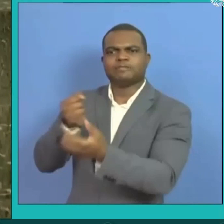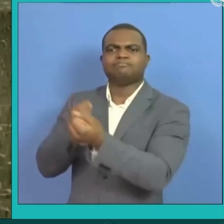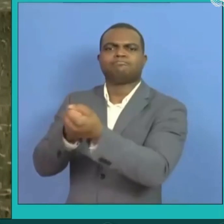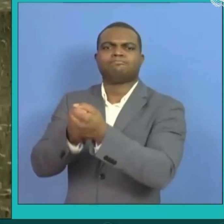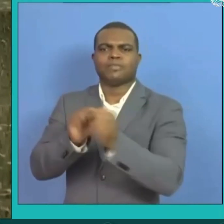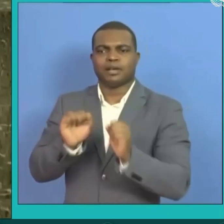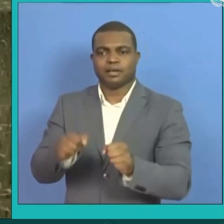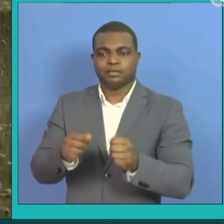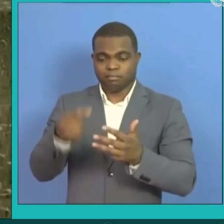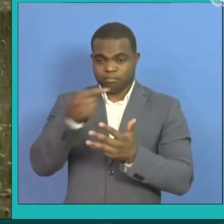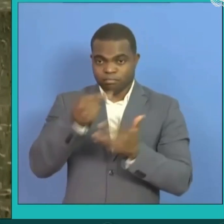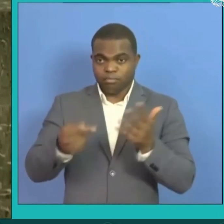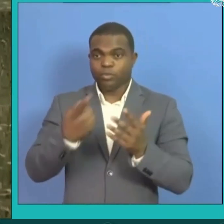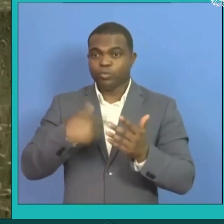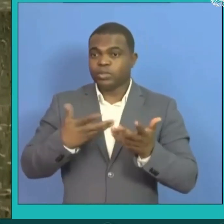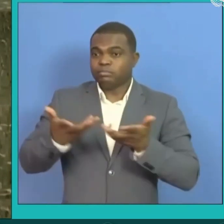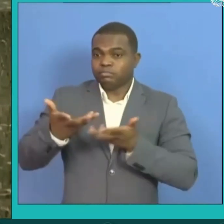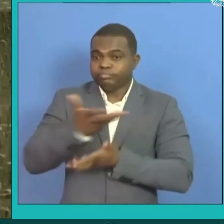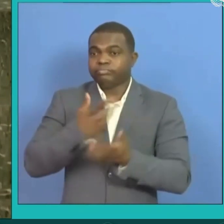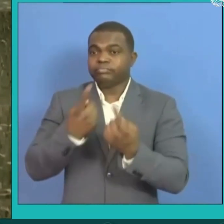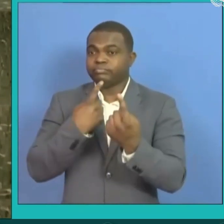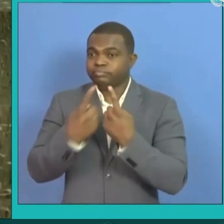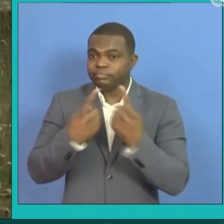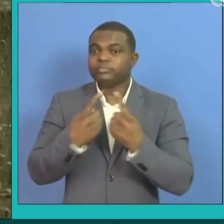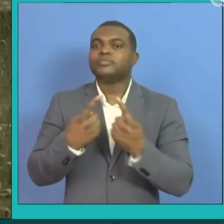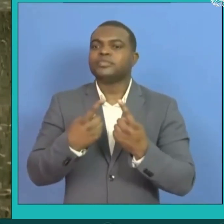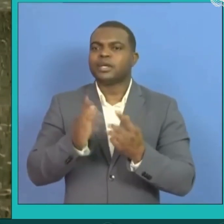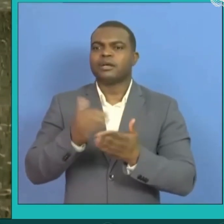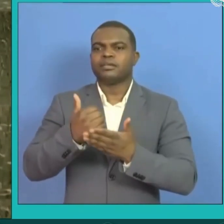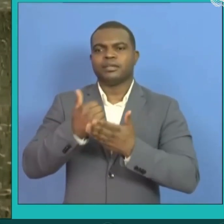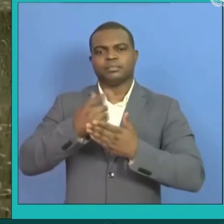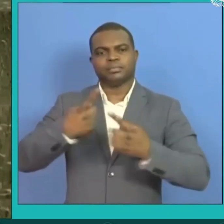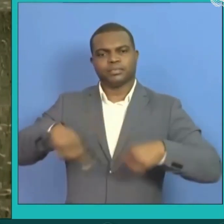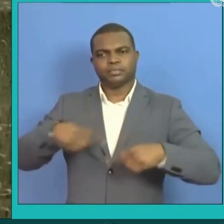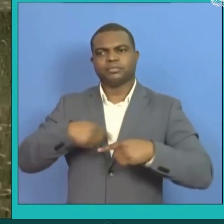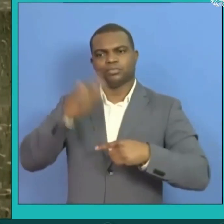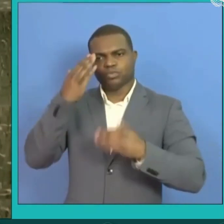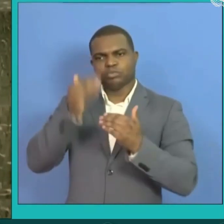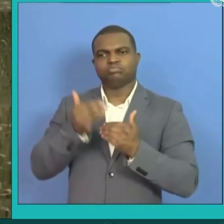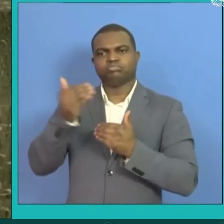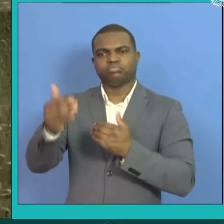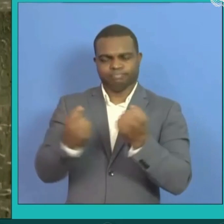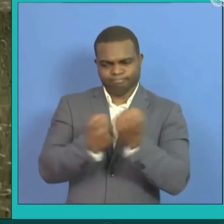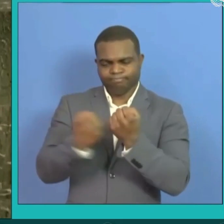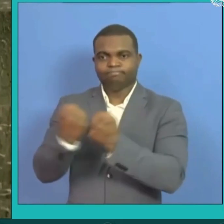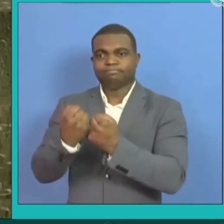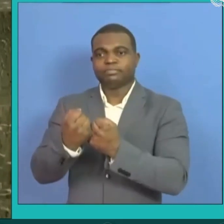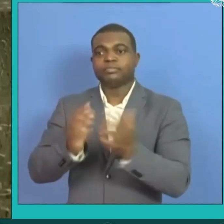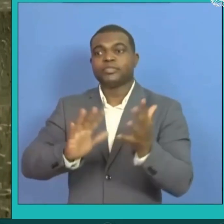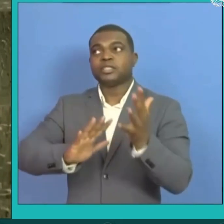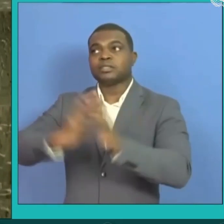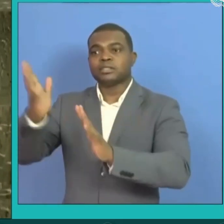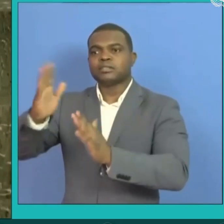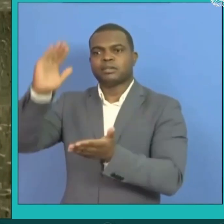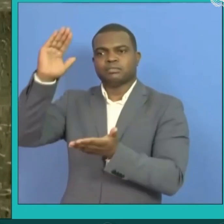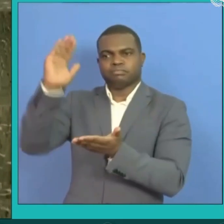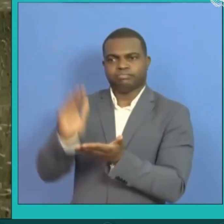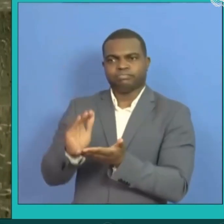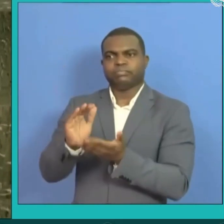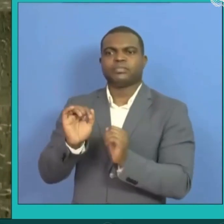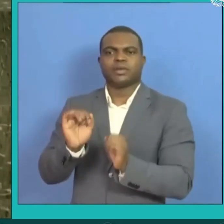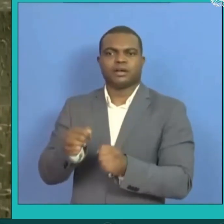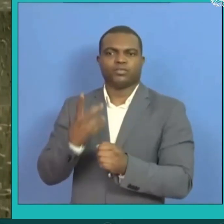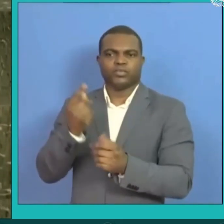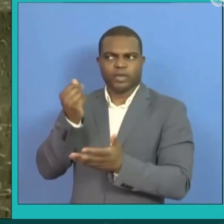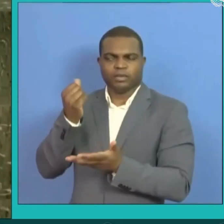financing. If we are to realize meaningful progress, these 6 priority actions should be solidified in the relevant